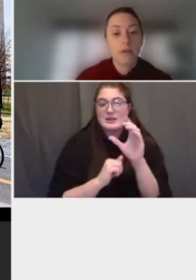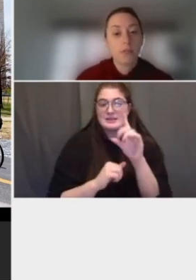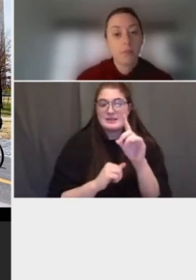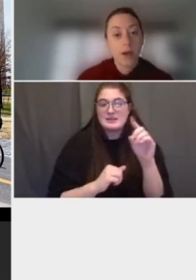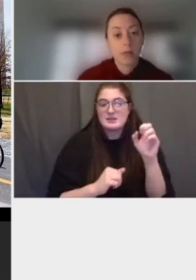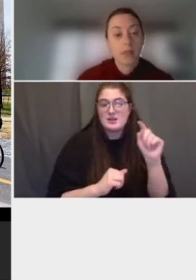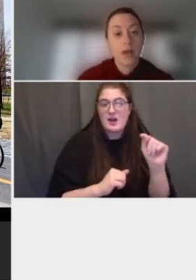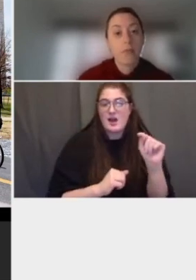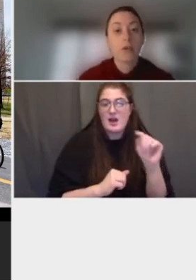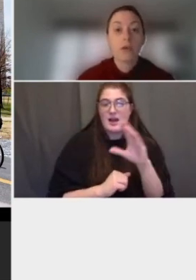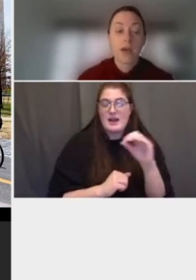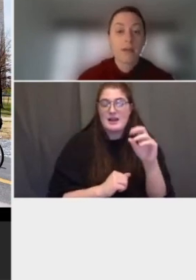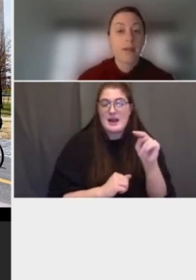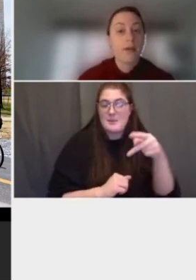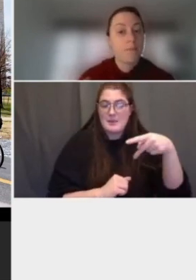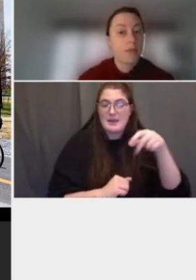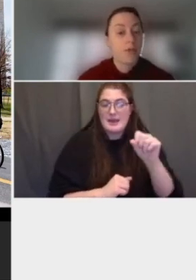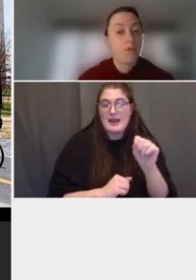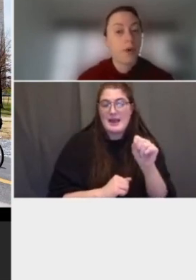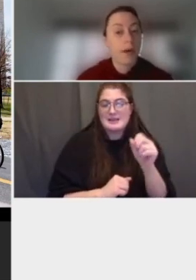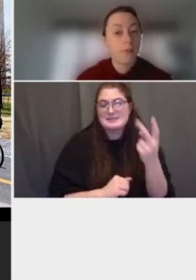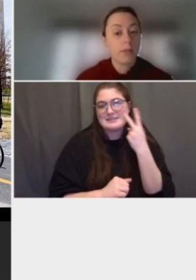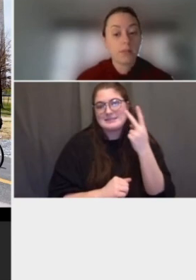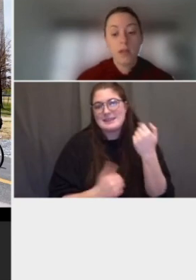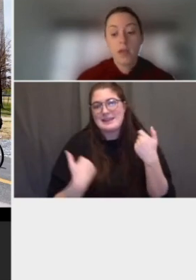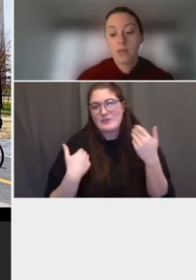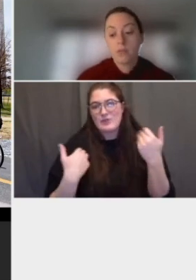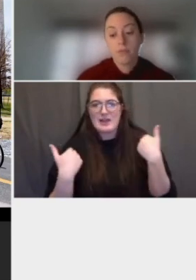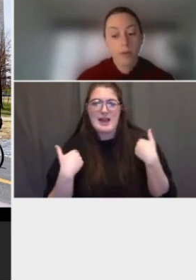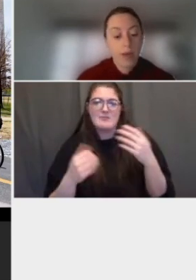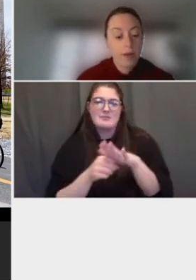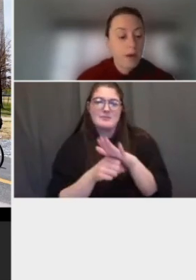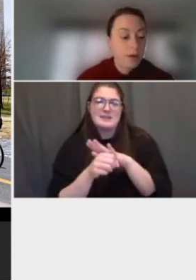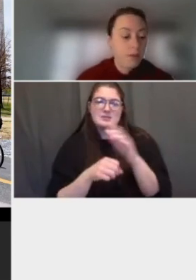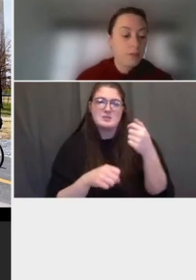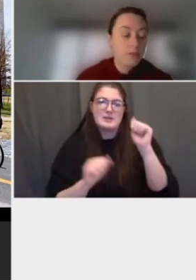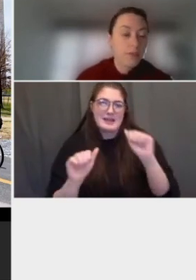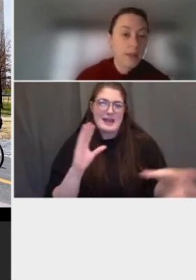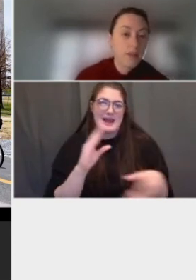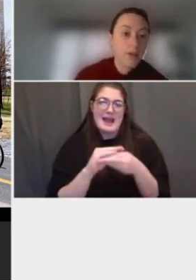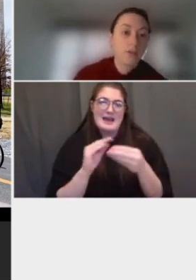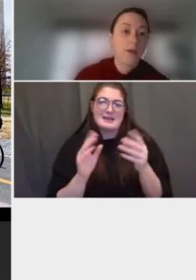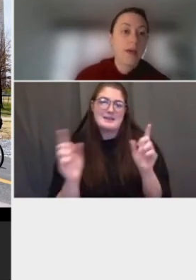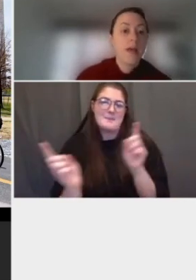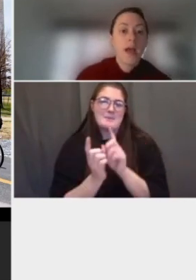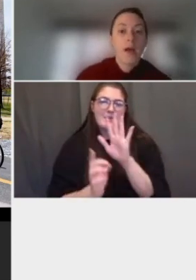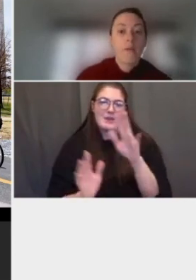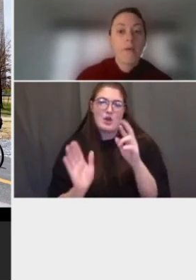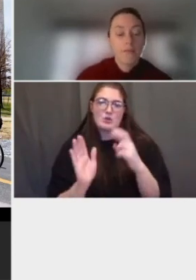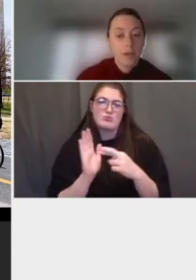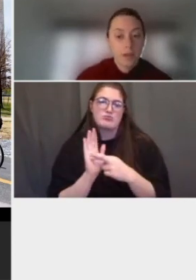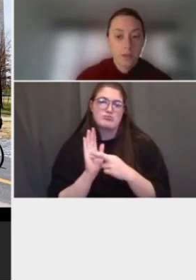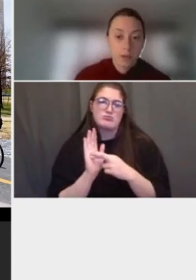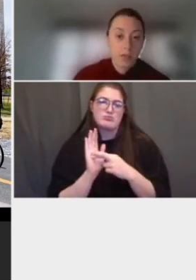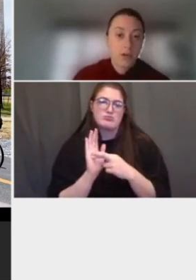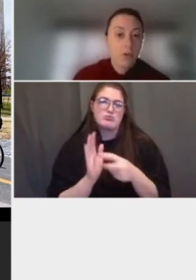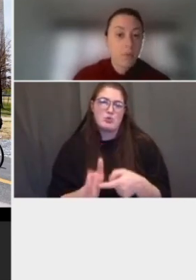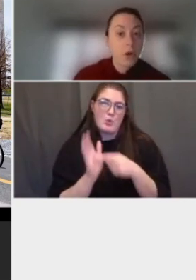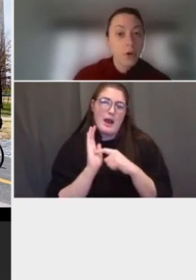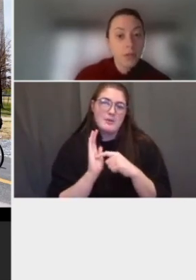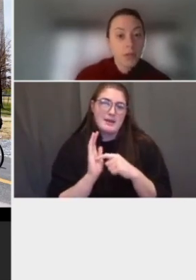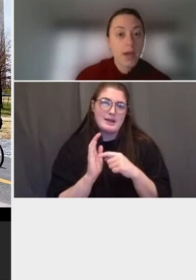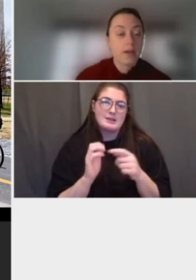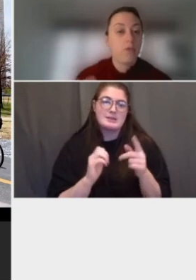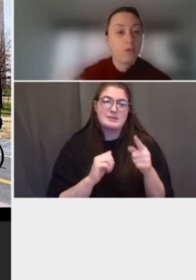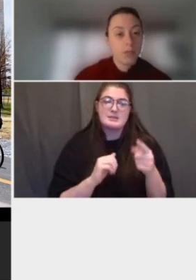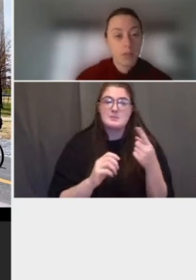to see if there are spots that we could add that meet their requirements. So far, we have not been able to find those, but want the vending community to know